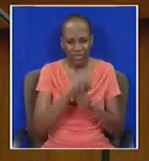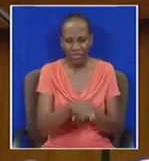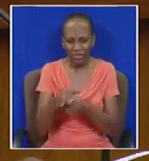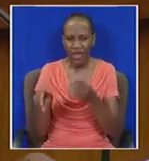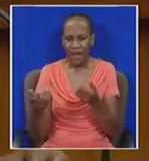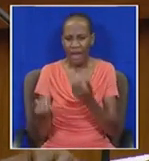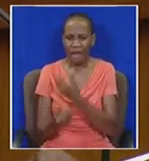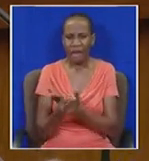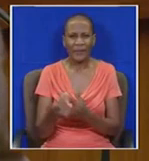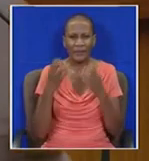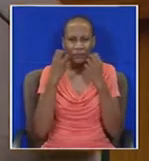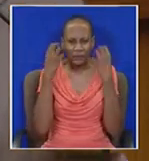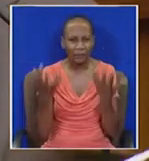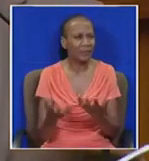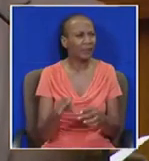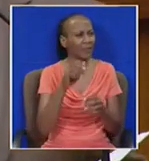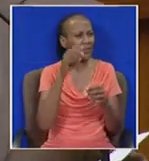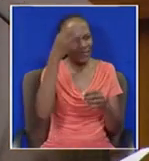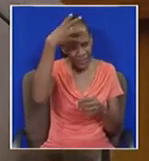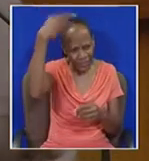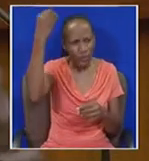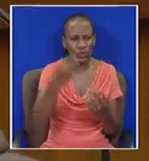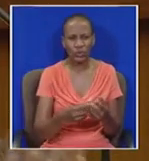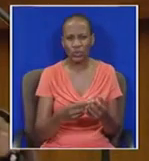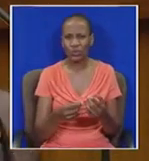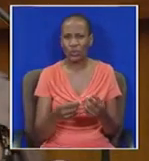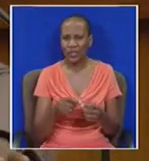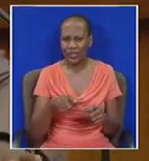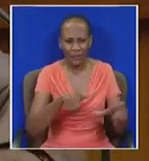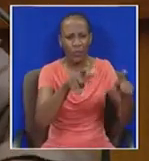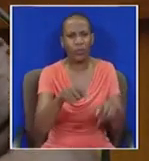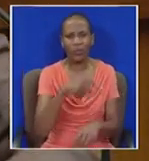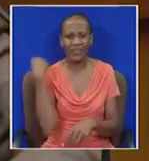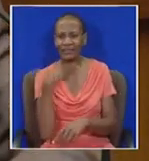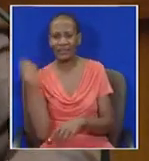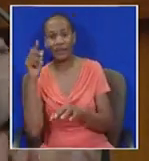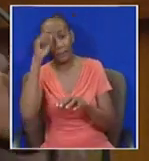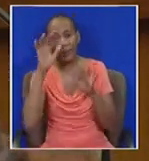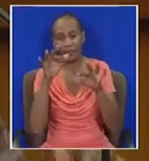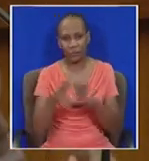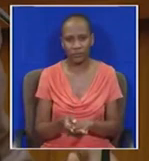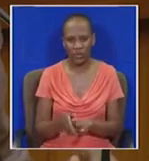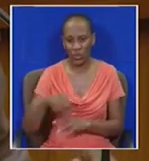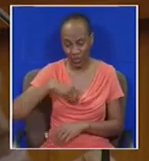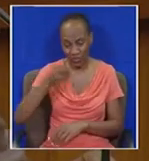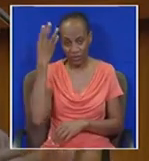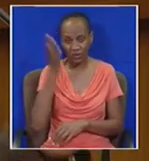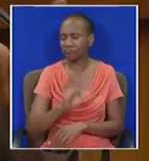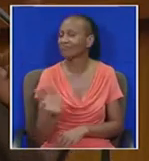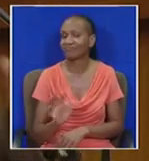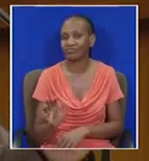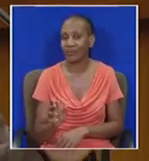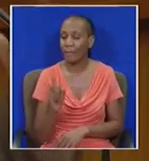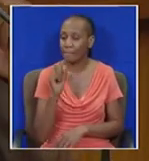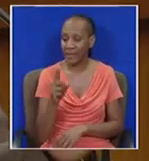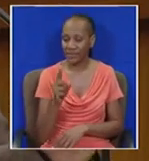Mozambique and Lesotho, killing our people. But we are guided by